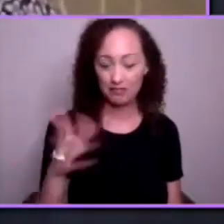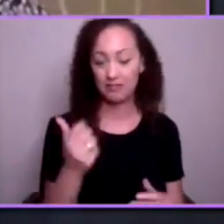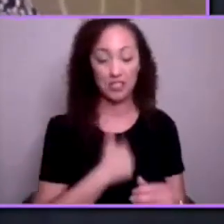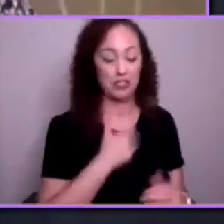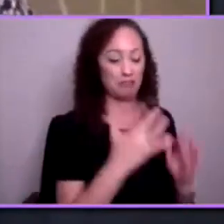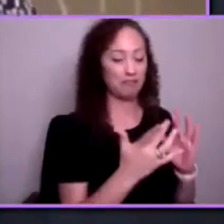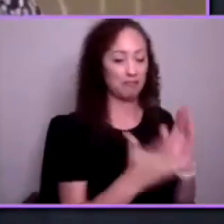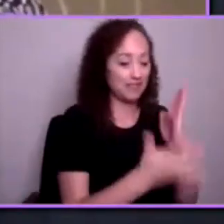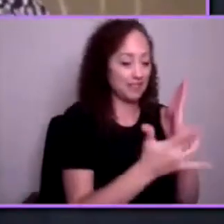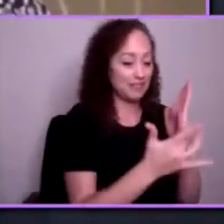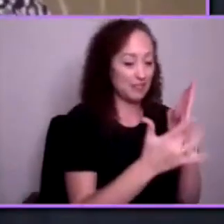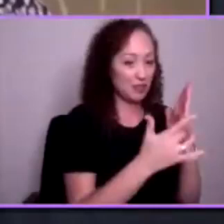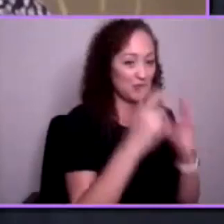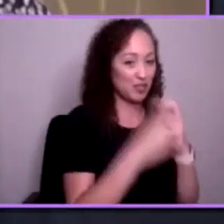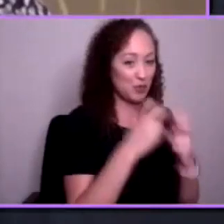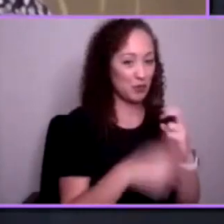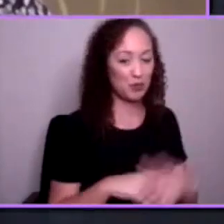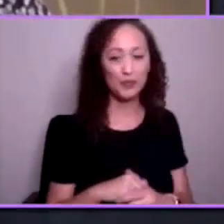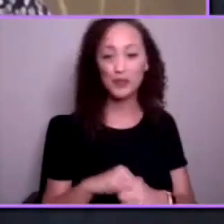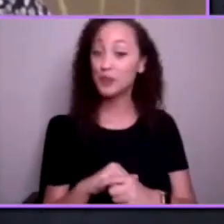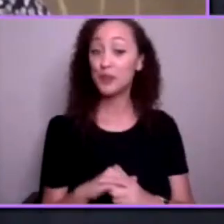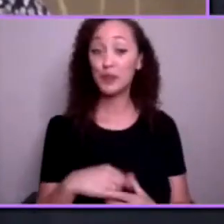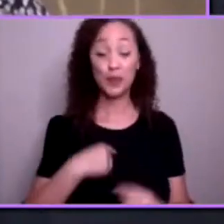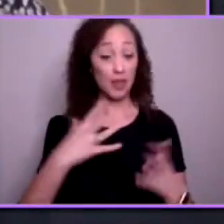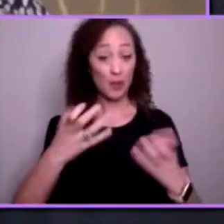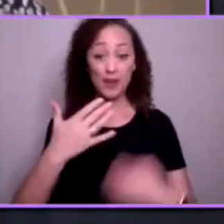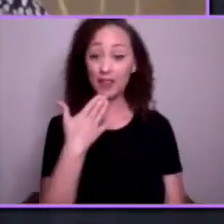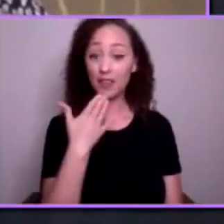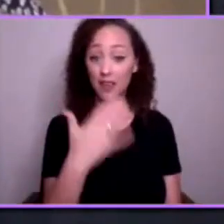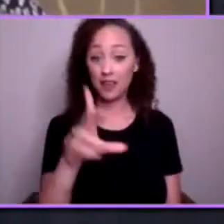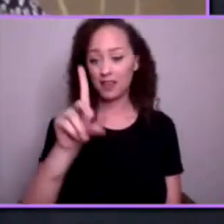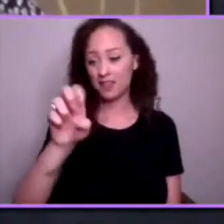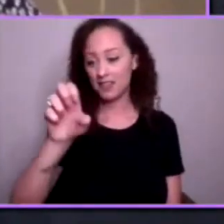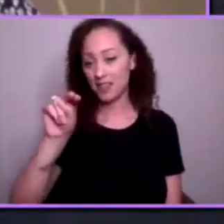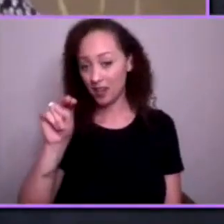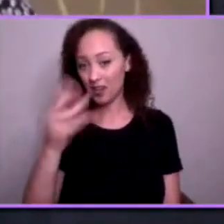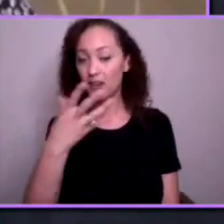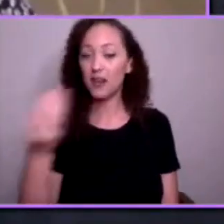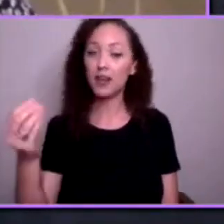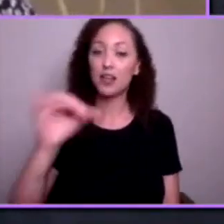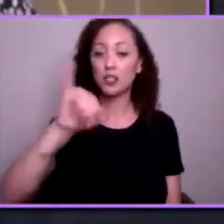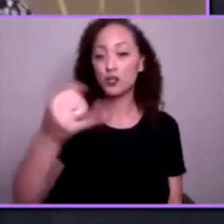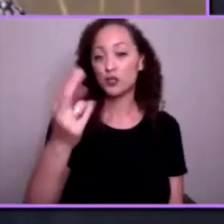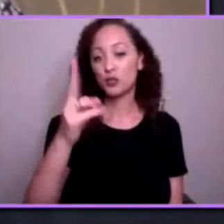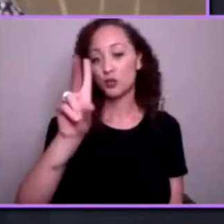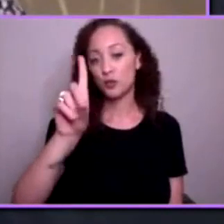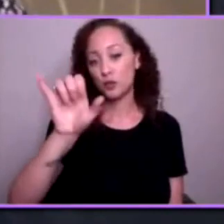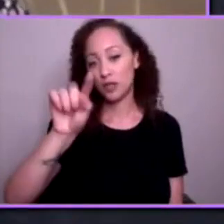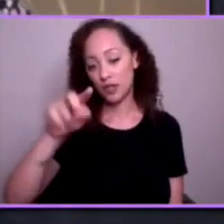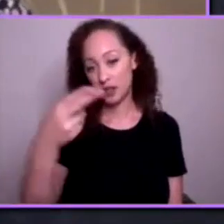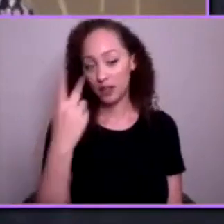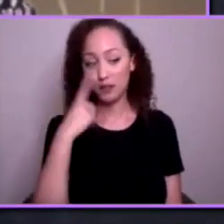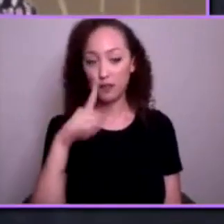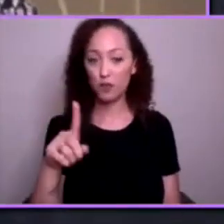back end. I just wanted to thank Dion and Judith for doing that video for